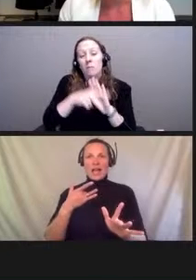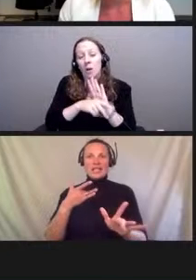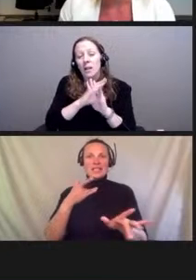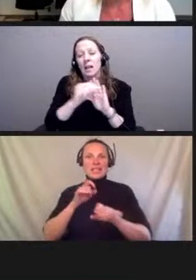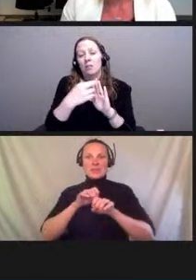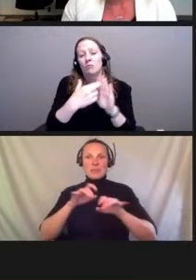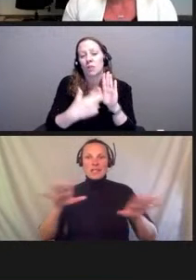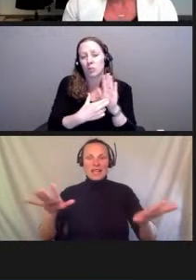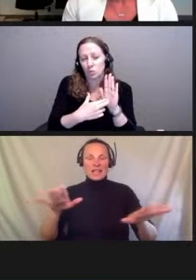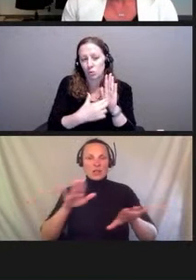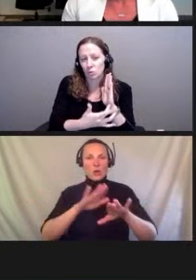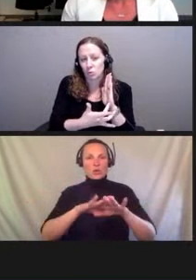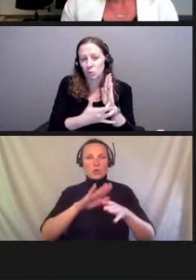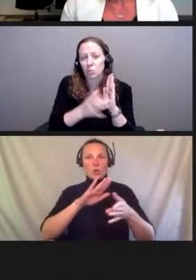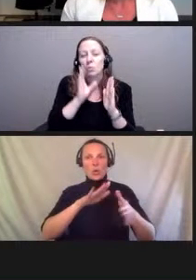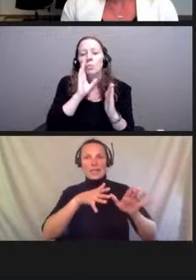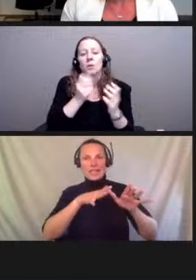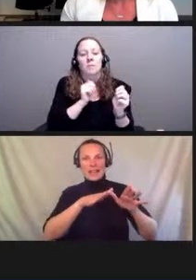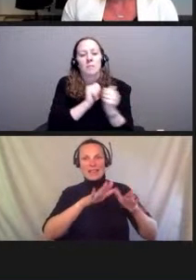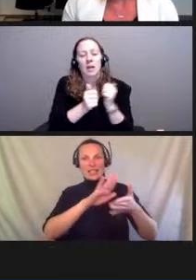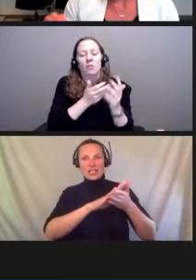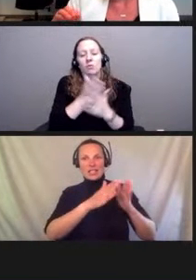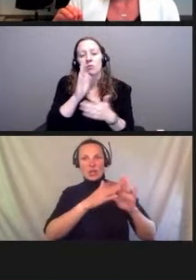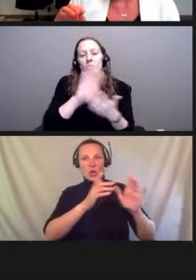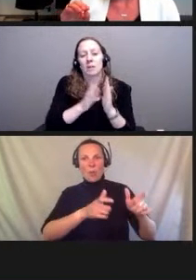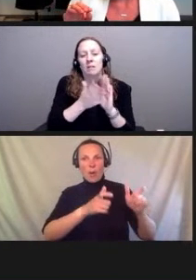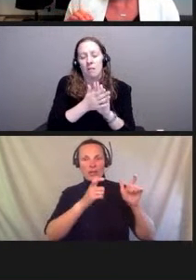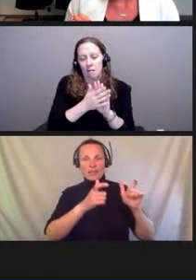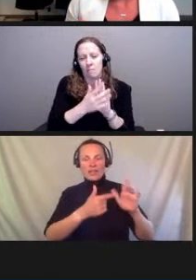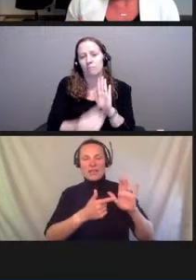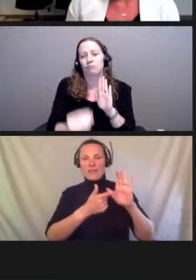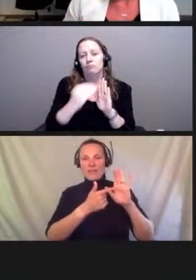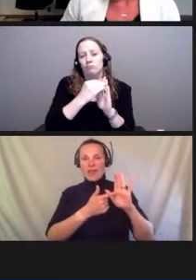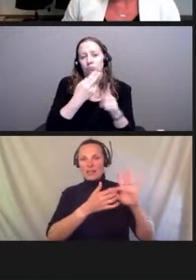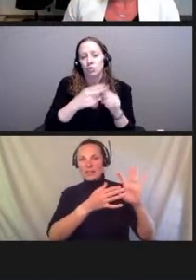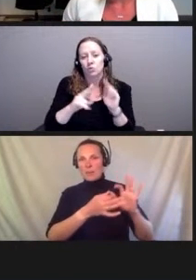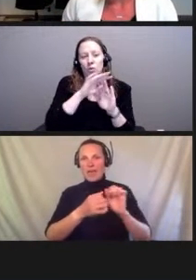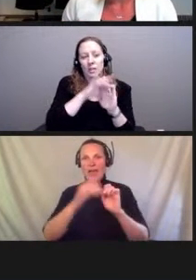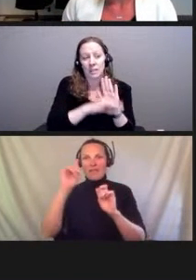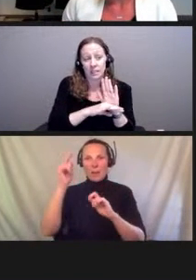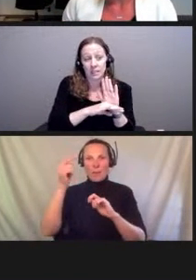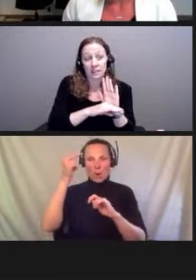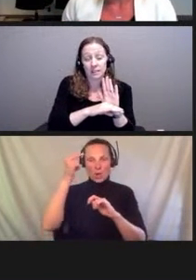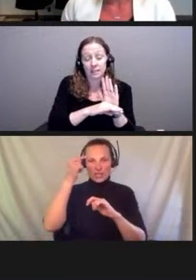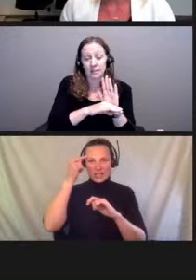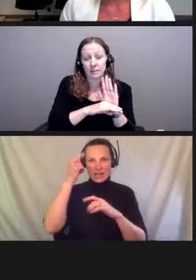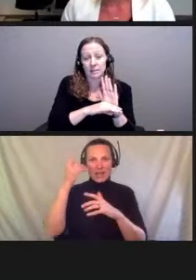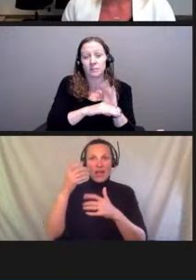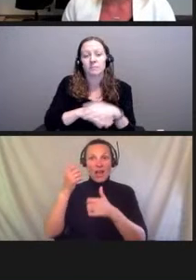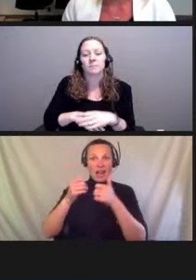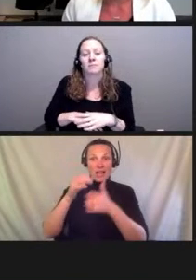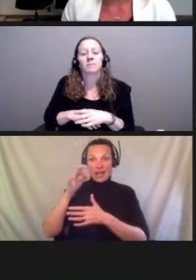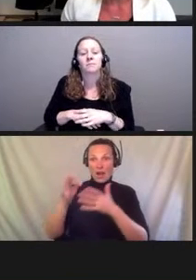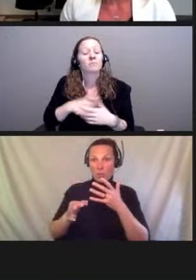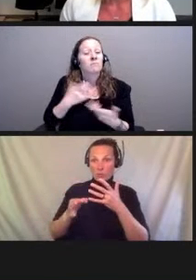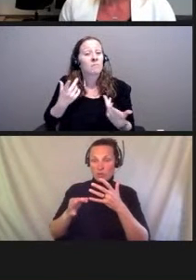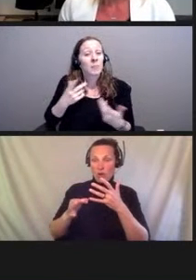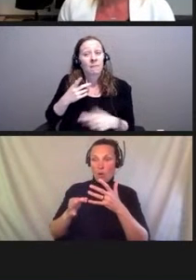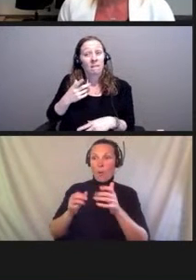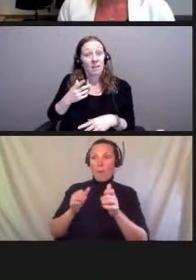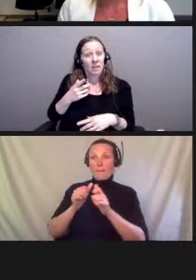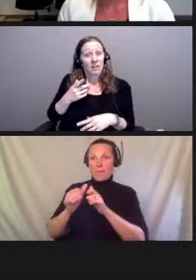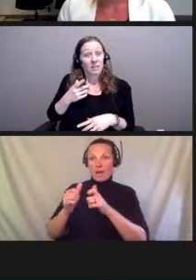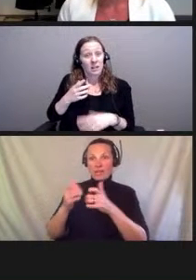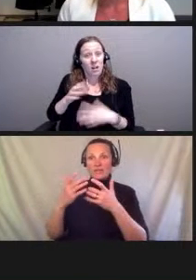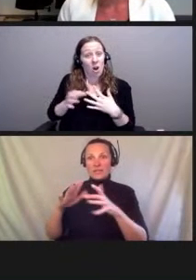tools. So those options that will proceed to the triple bottom line evaluation include those